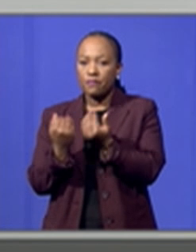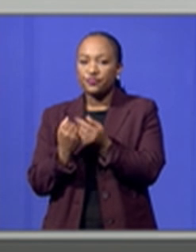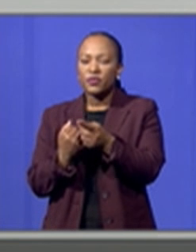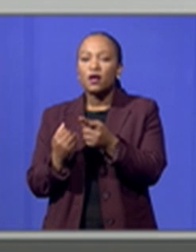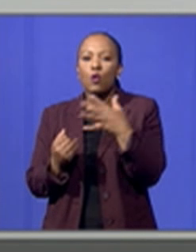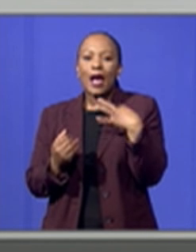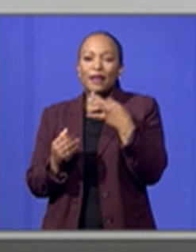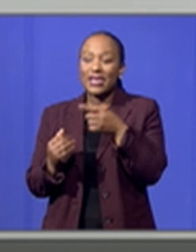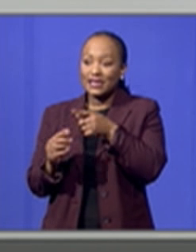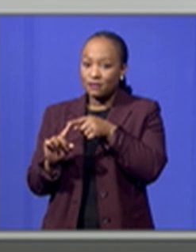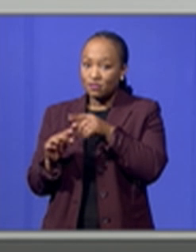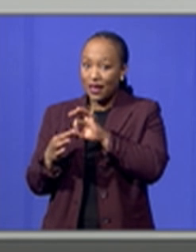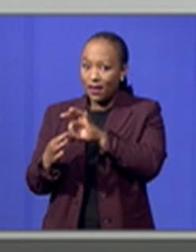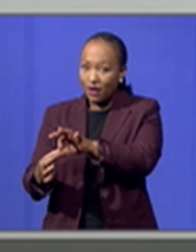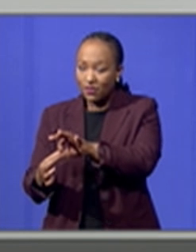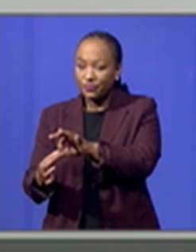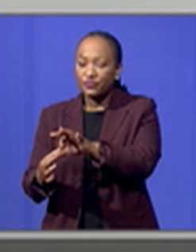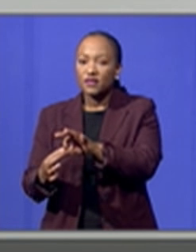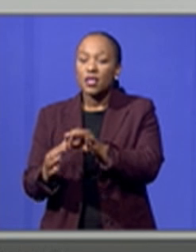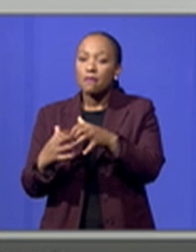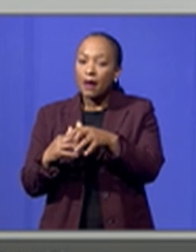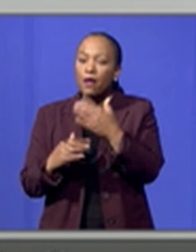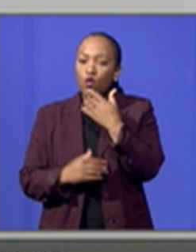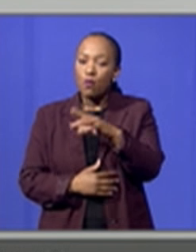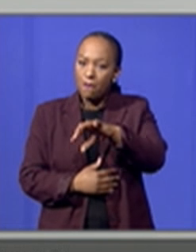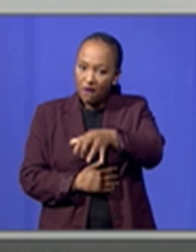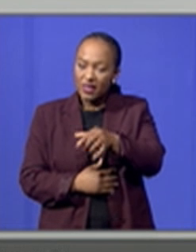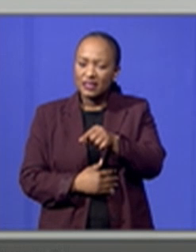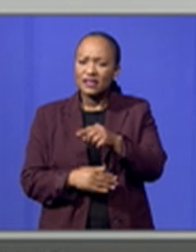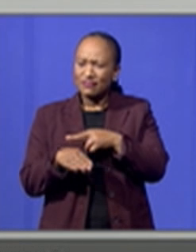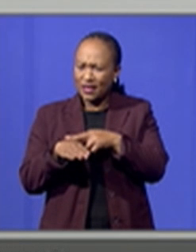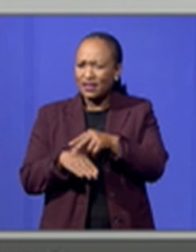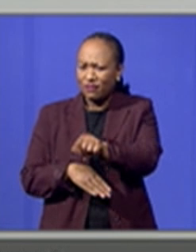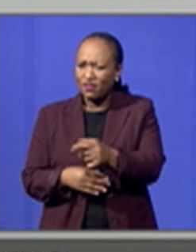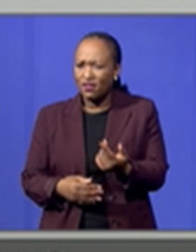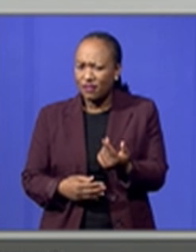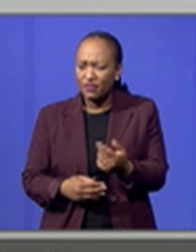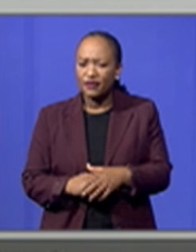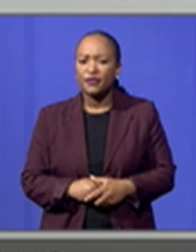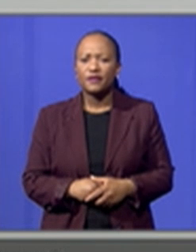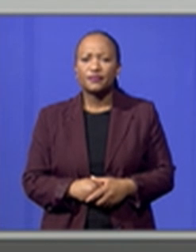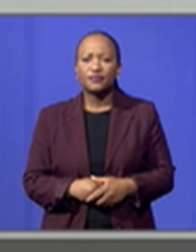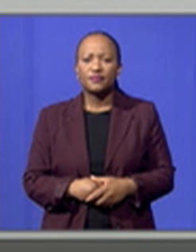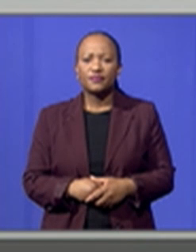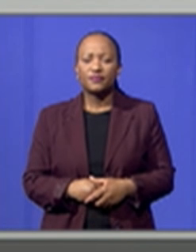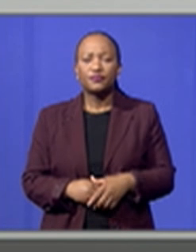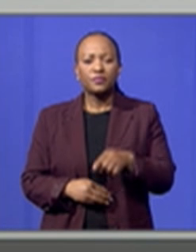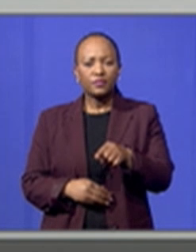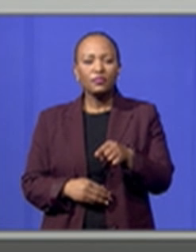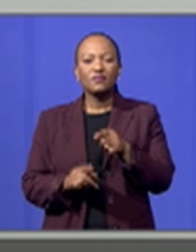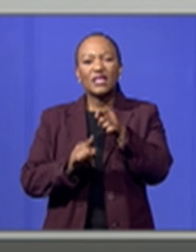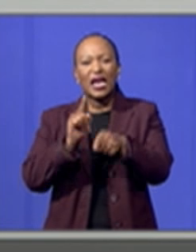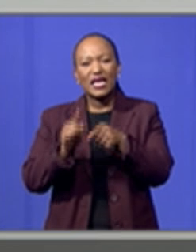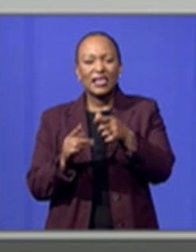the application form that was formulated by the province and which becomes racial. Broad conclusions based on unsubstantiated